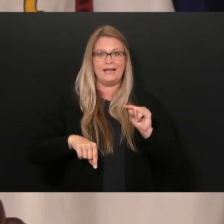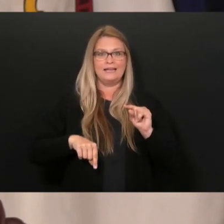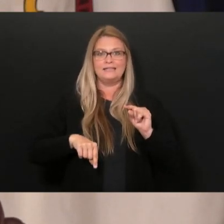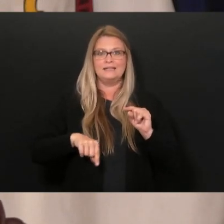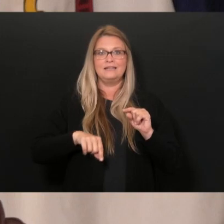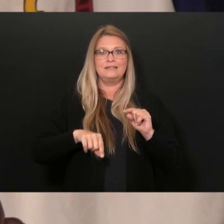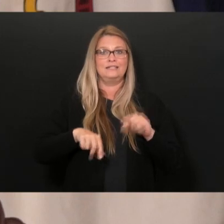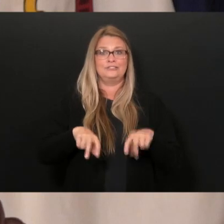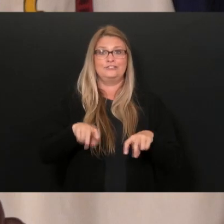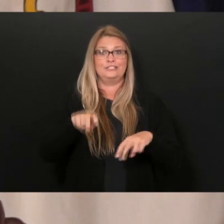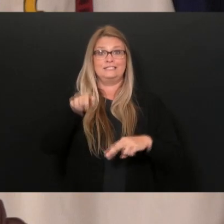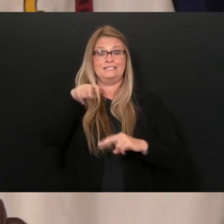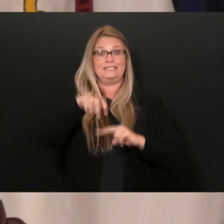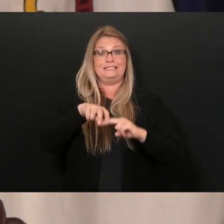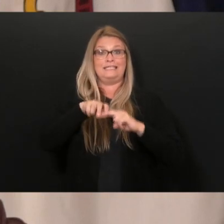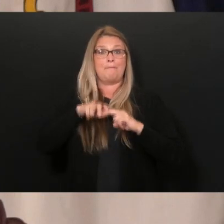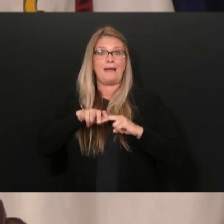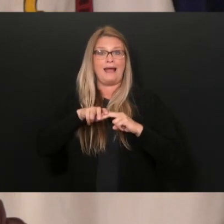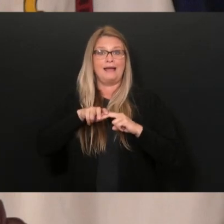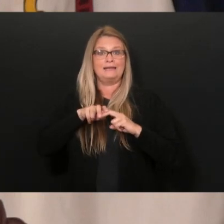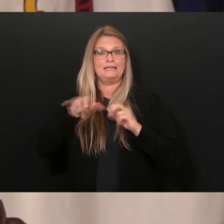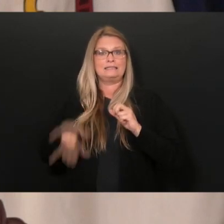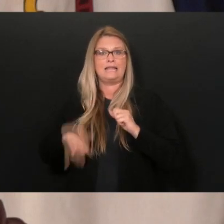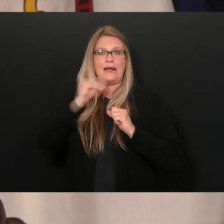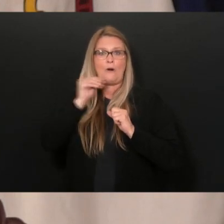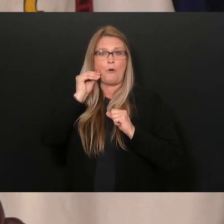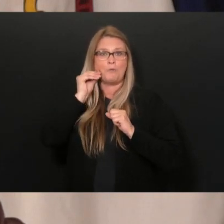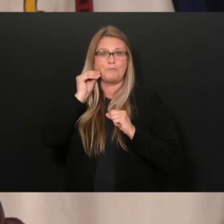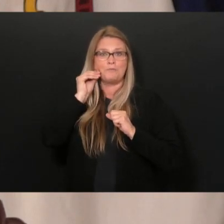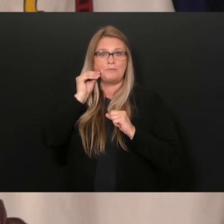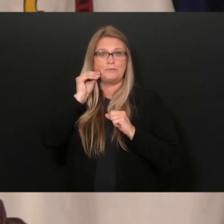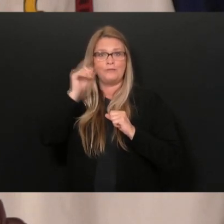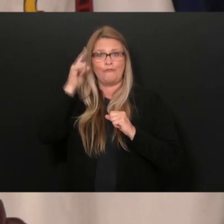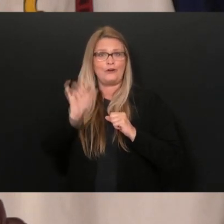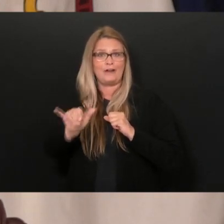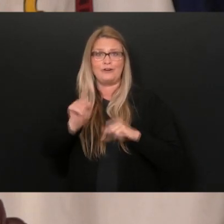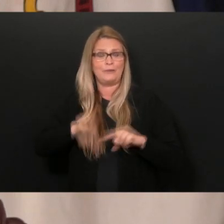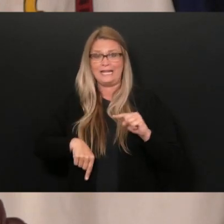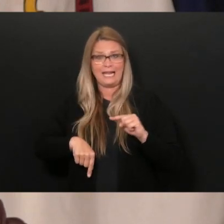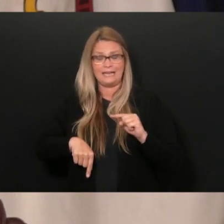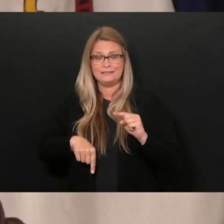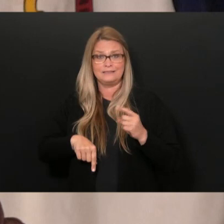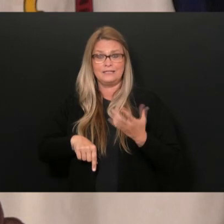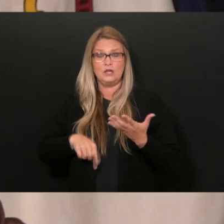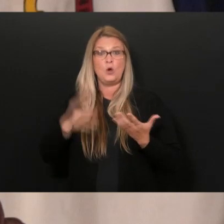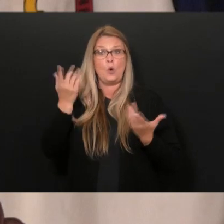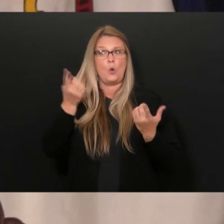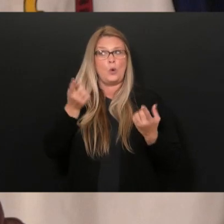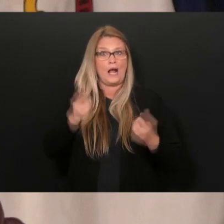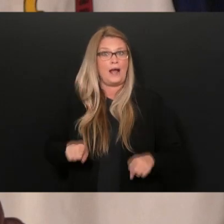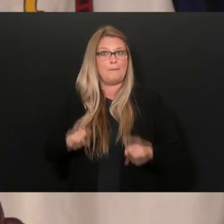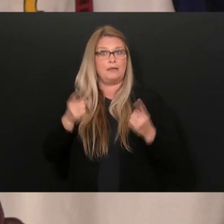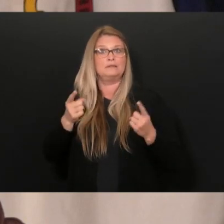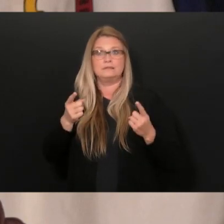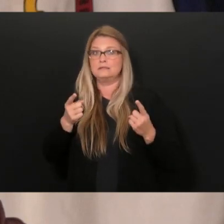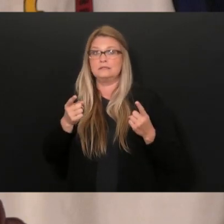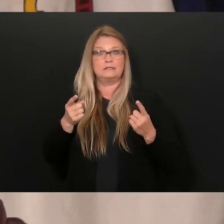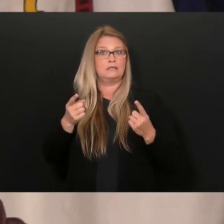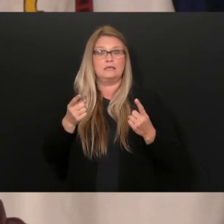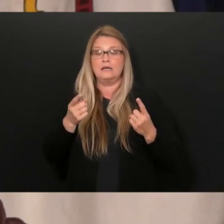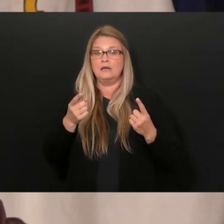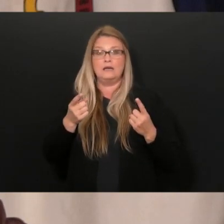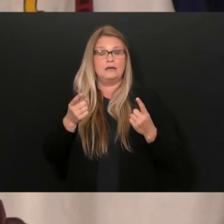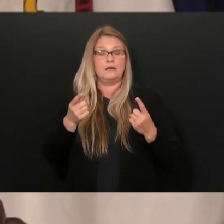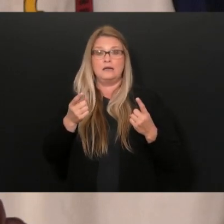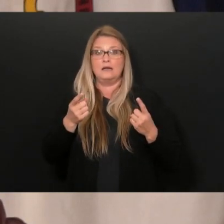draw in and stay at our house as a nation for months, because what will happen is just simply